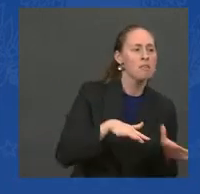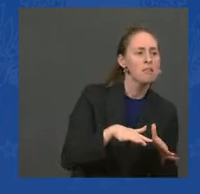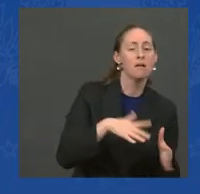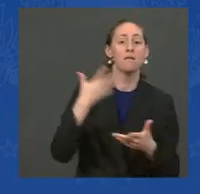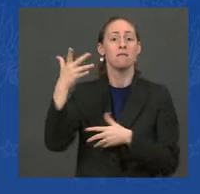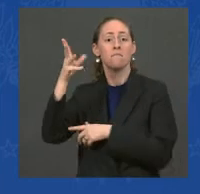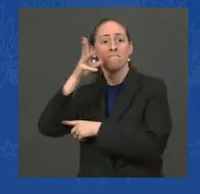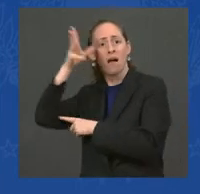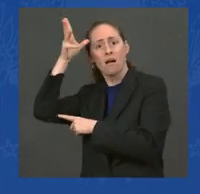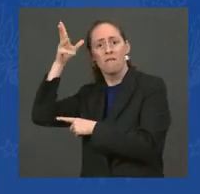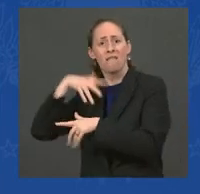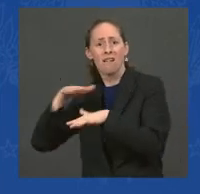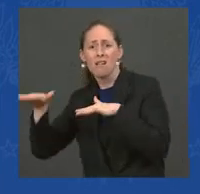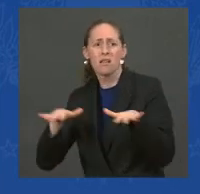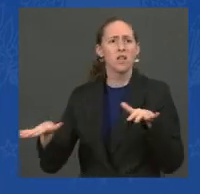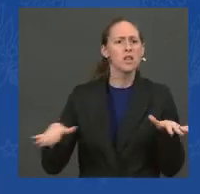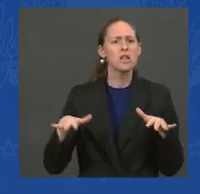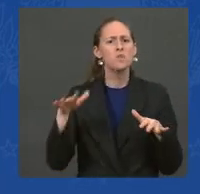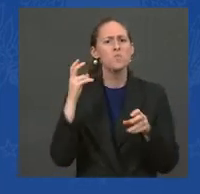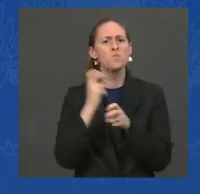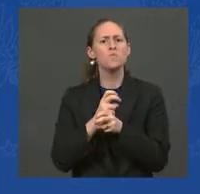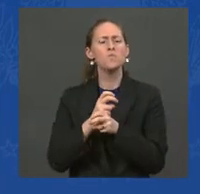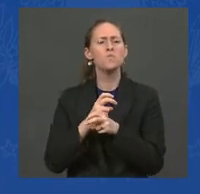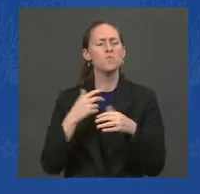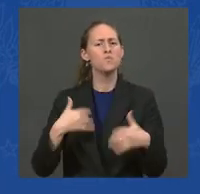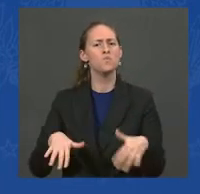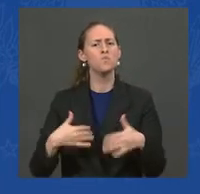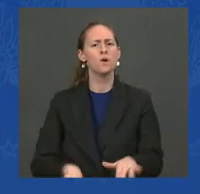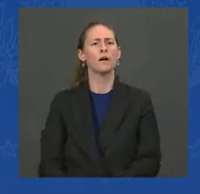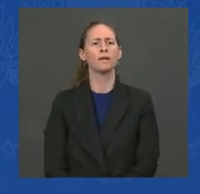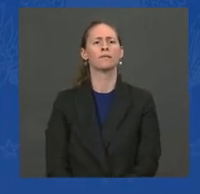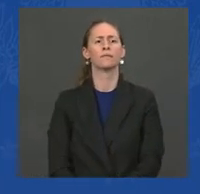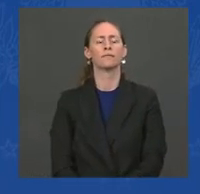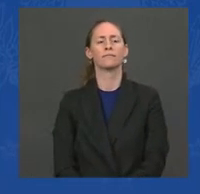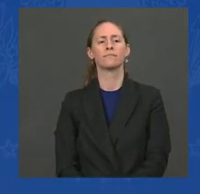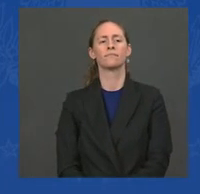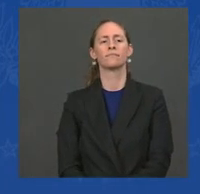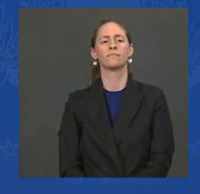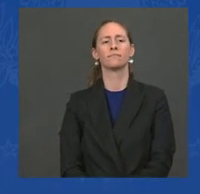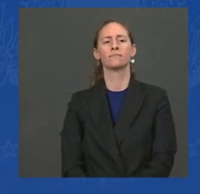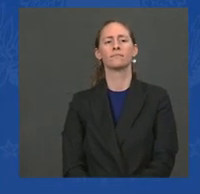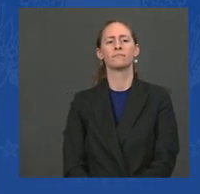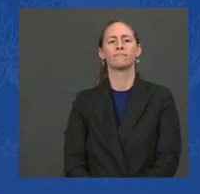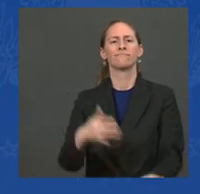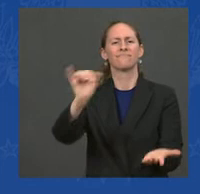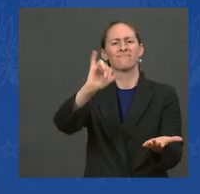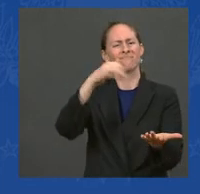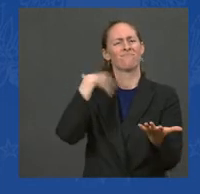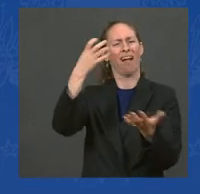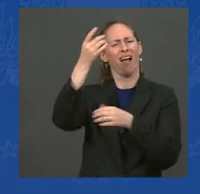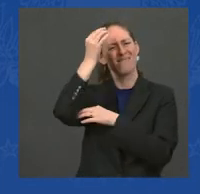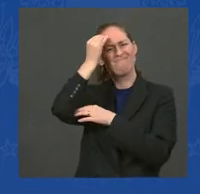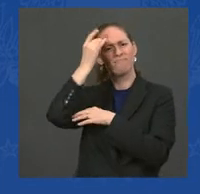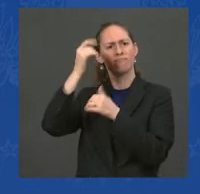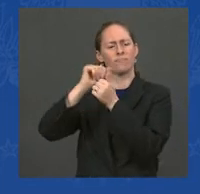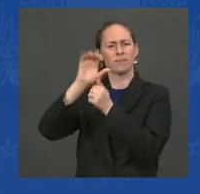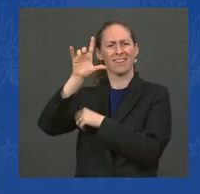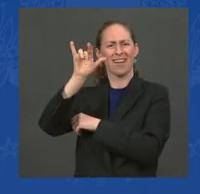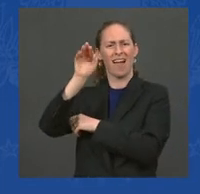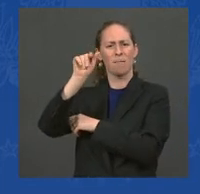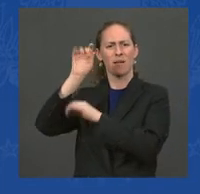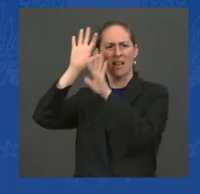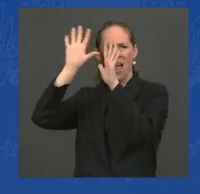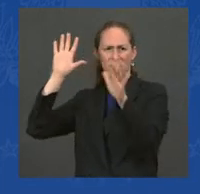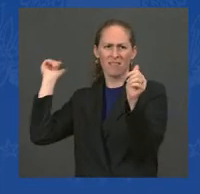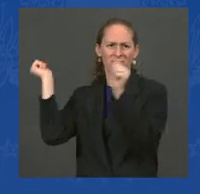children. It's going to help us meet the moment on climate change and become a global leader in the fast-growing clean